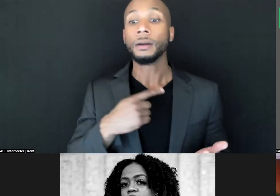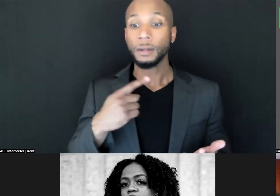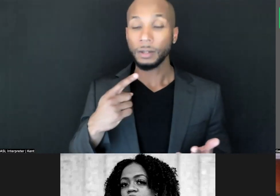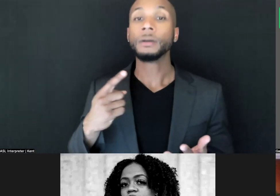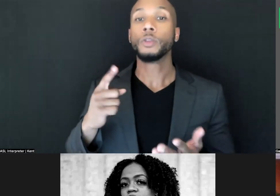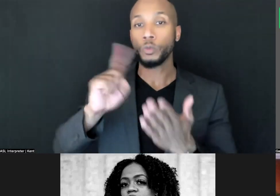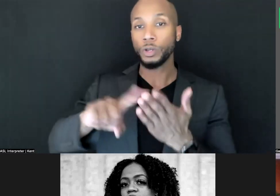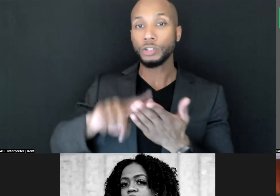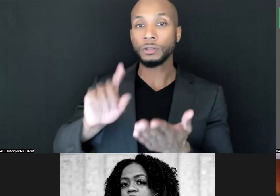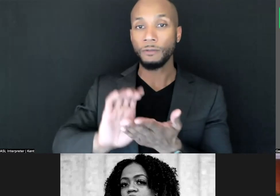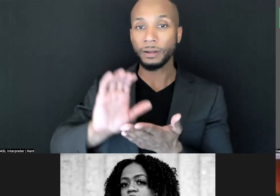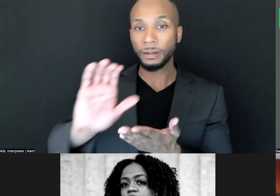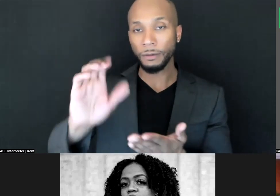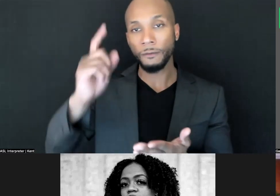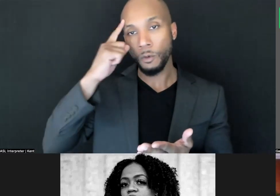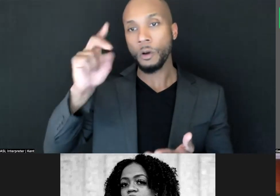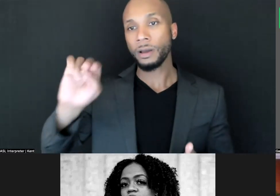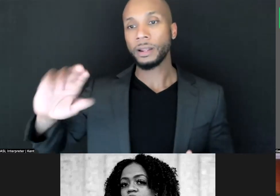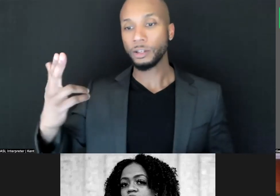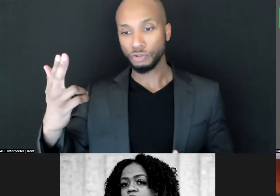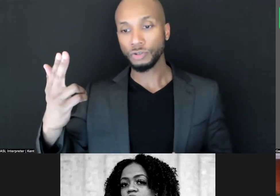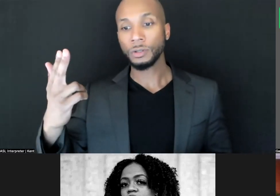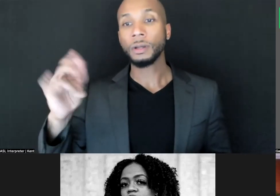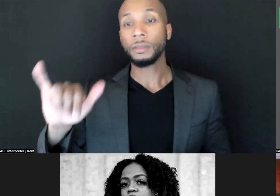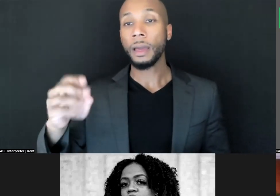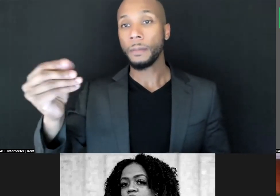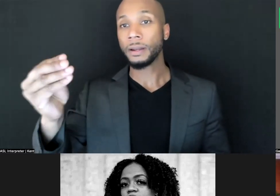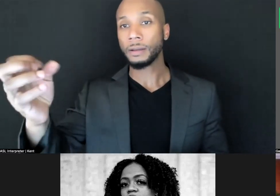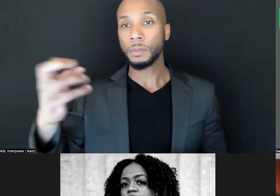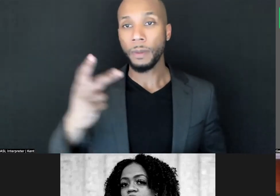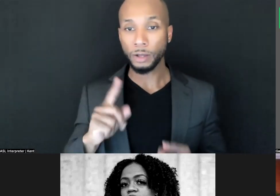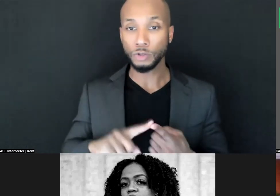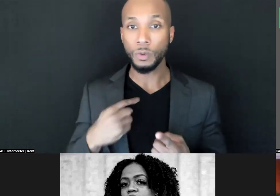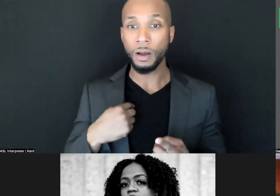NIH, it comes back to us at